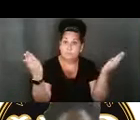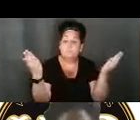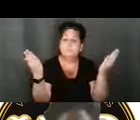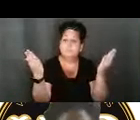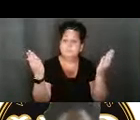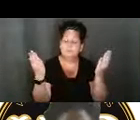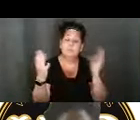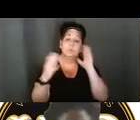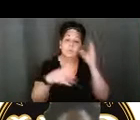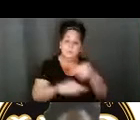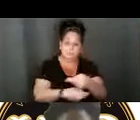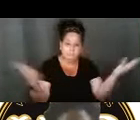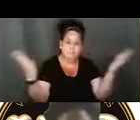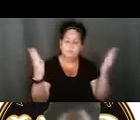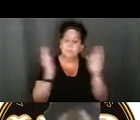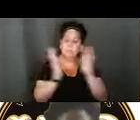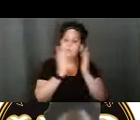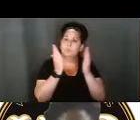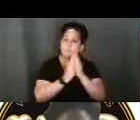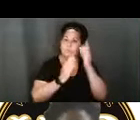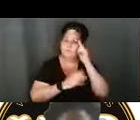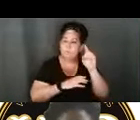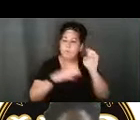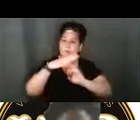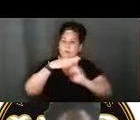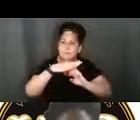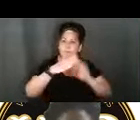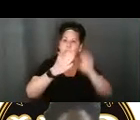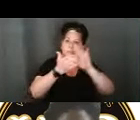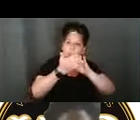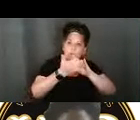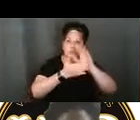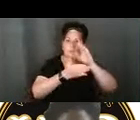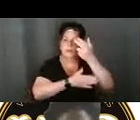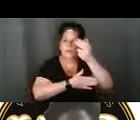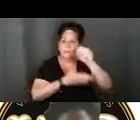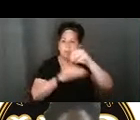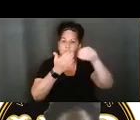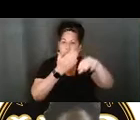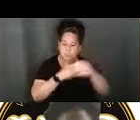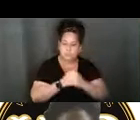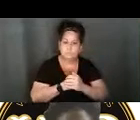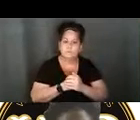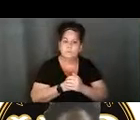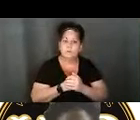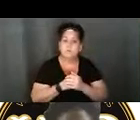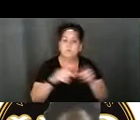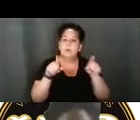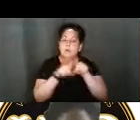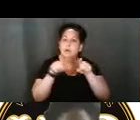school students that they can read during the summer. So it is going to be a great opportunity. There will also be some